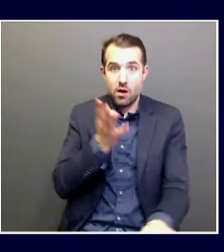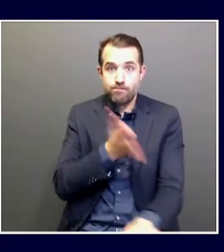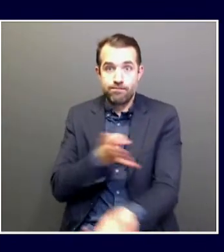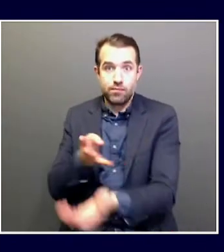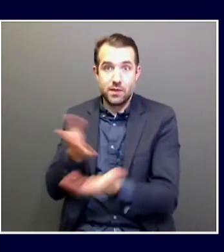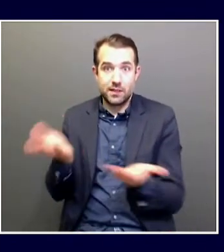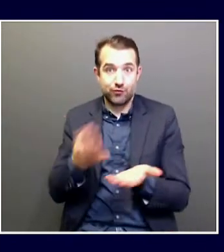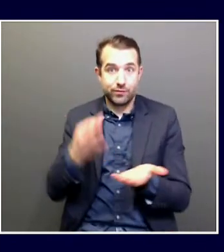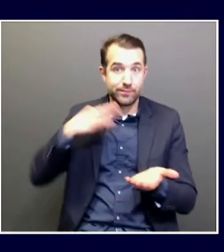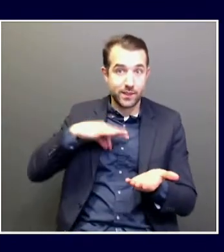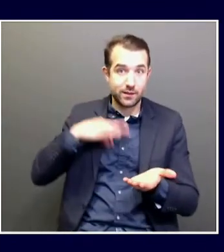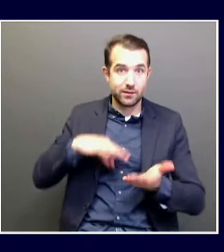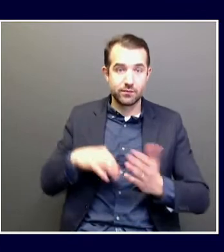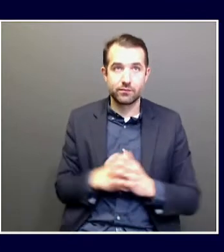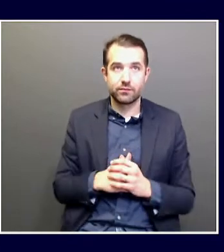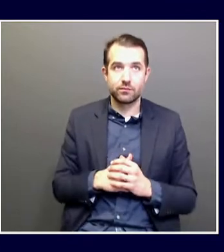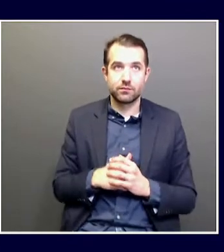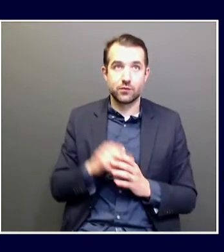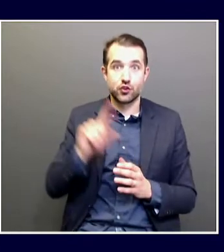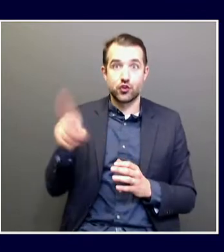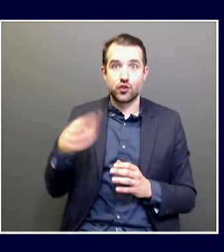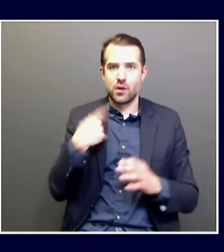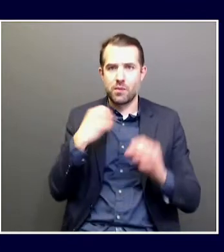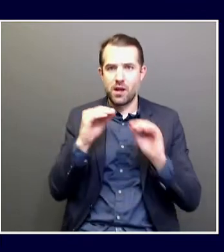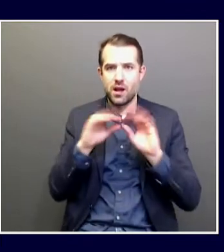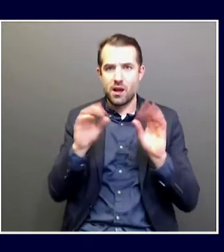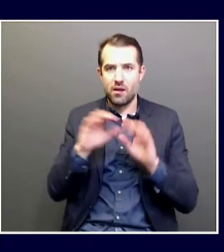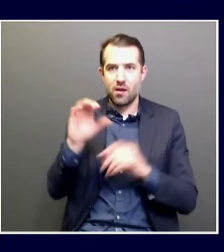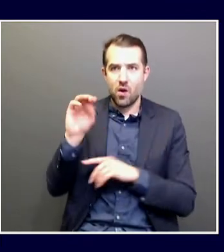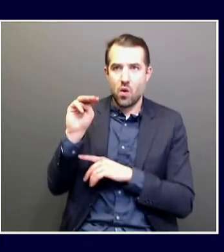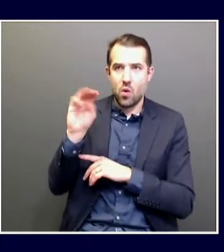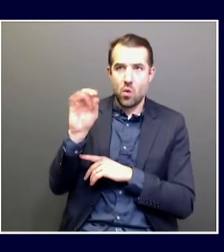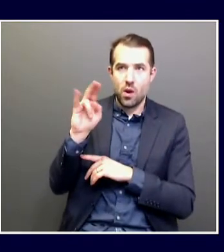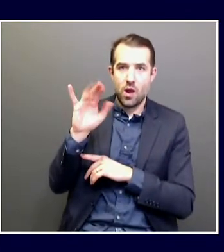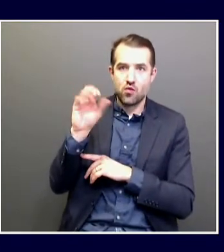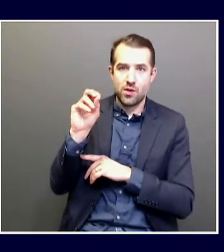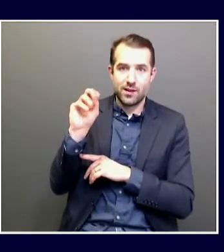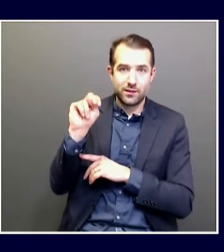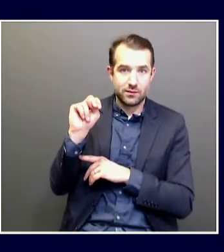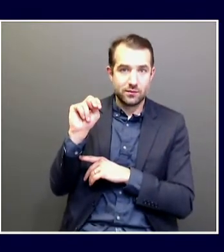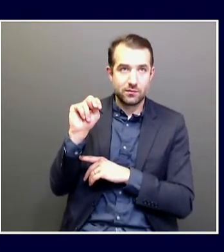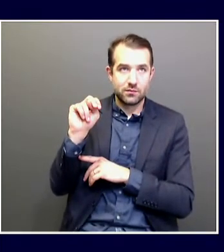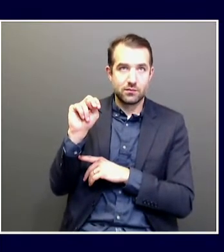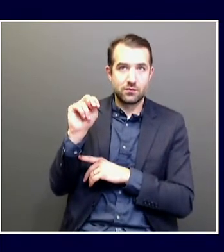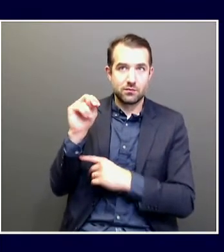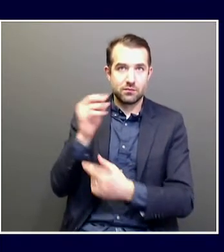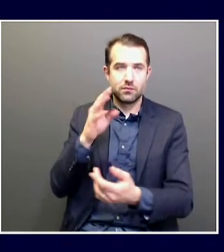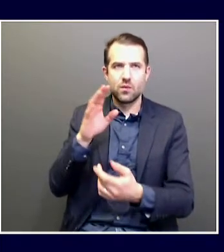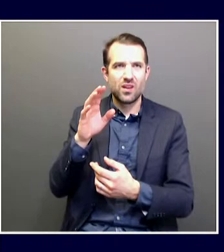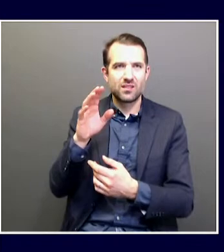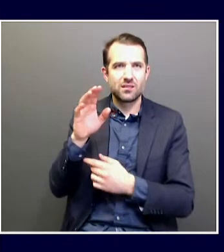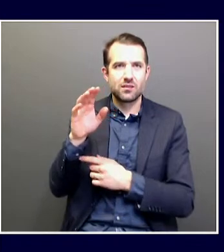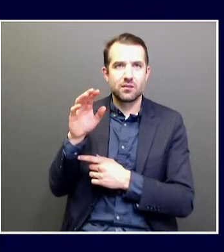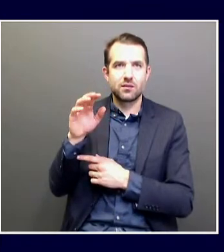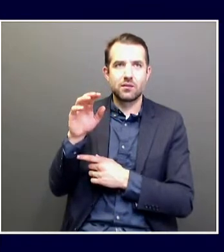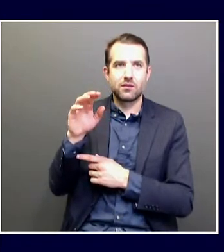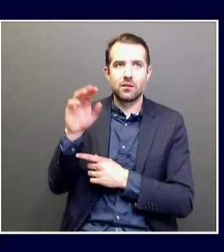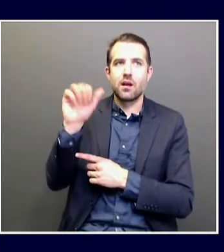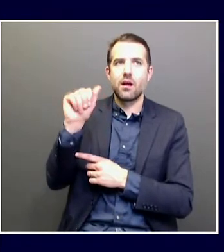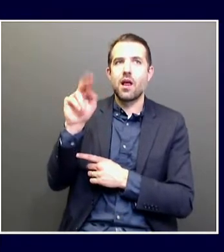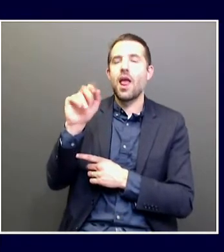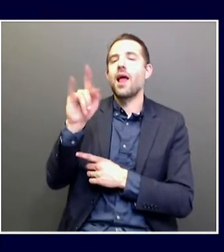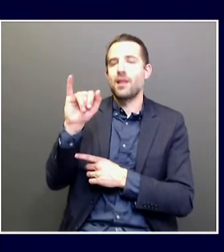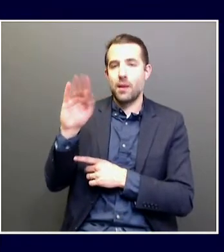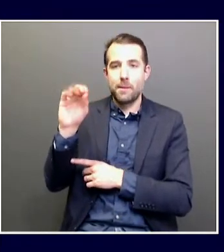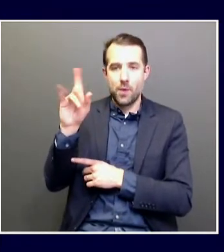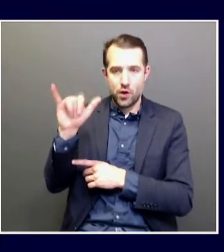monoclonals, correct? Yes. Good. So we can get you the roll-up of what hospitals have reported that they've administered based